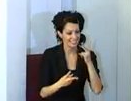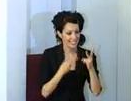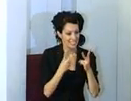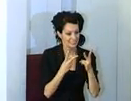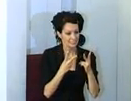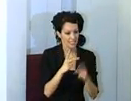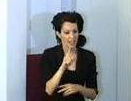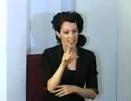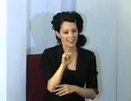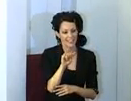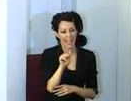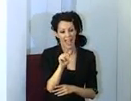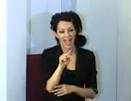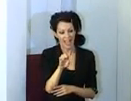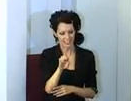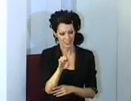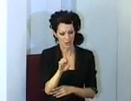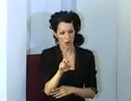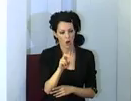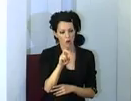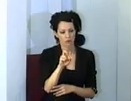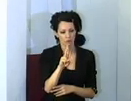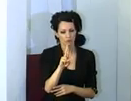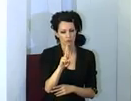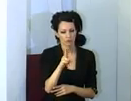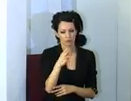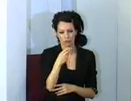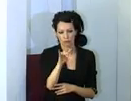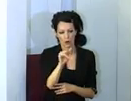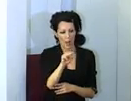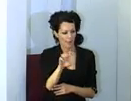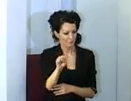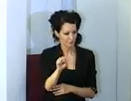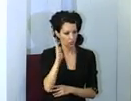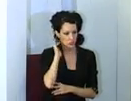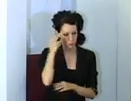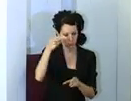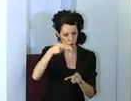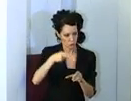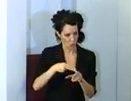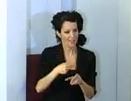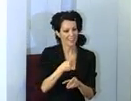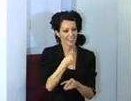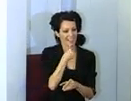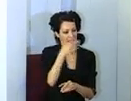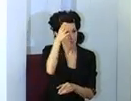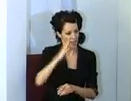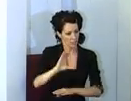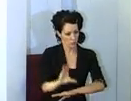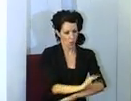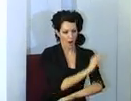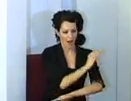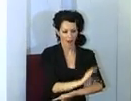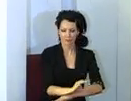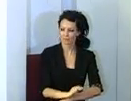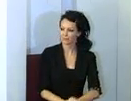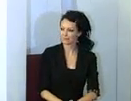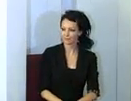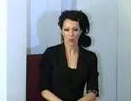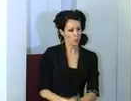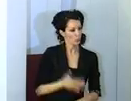is Leanne Rimes. She will be singing with the Gay Men's Chorus of Los Angeles, and so Kerry and I will be delighted